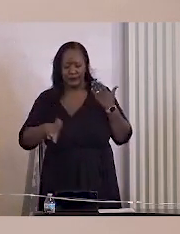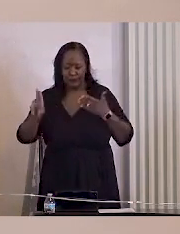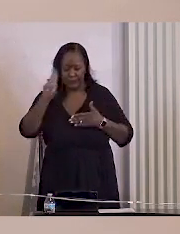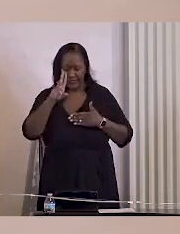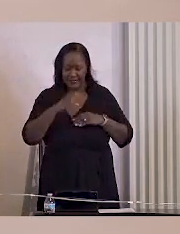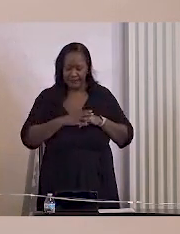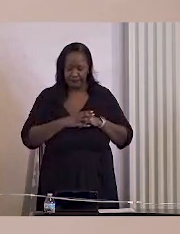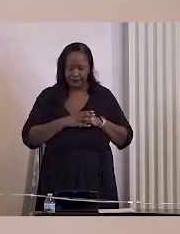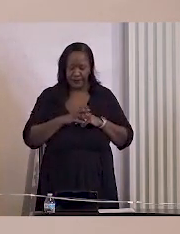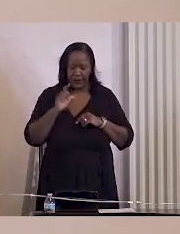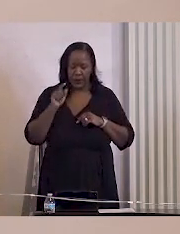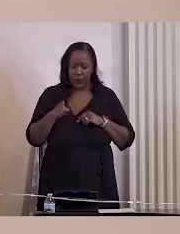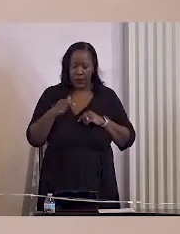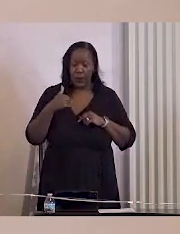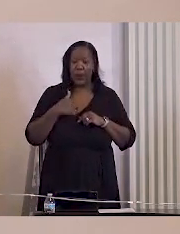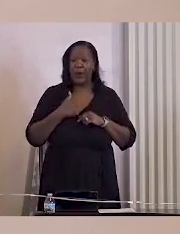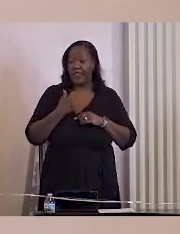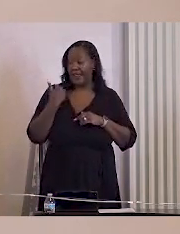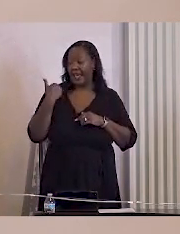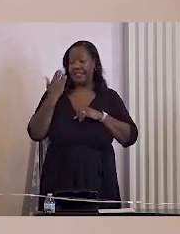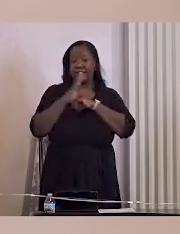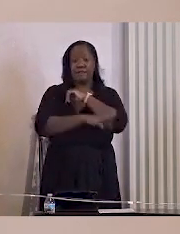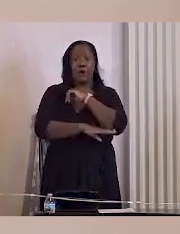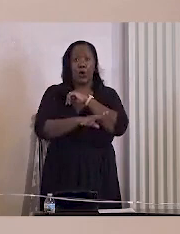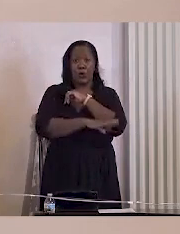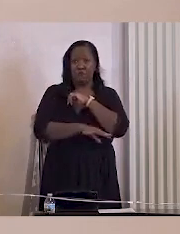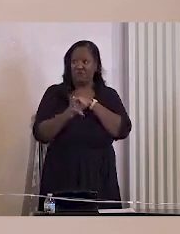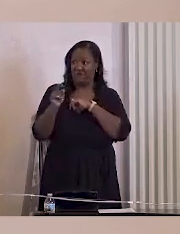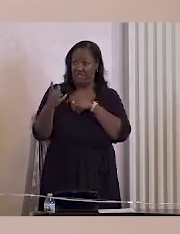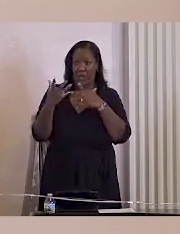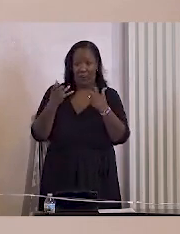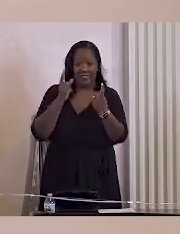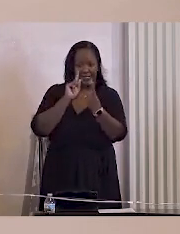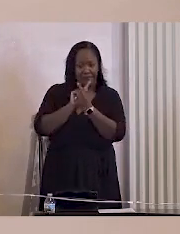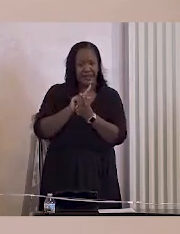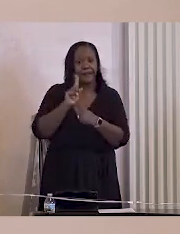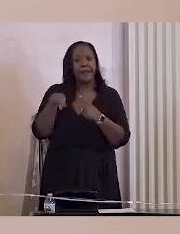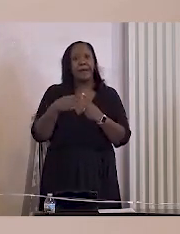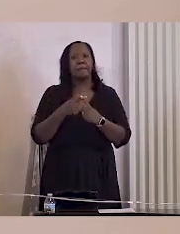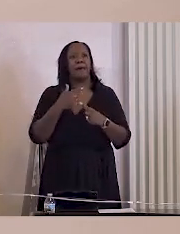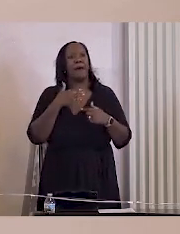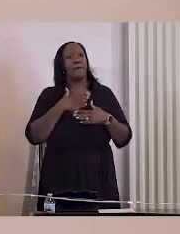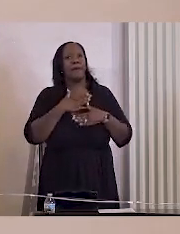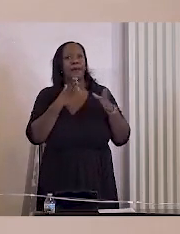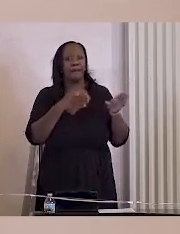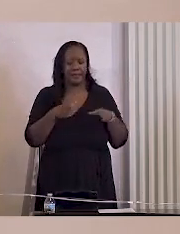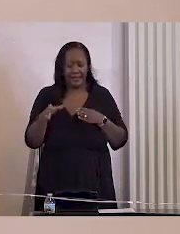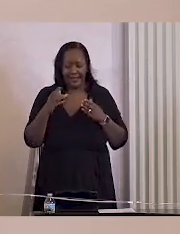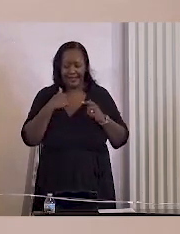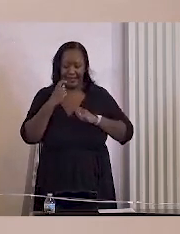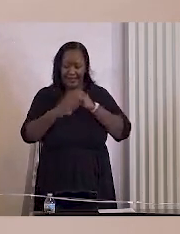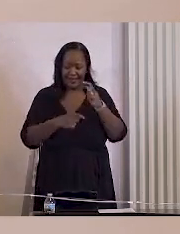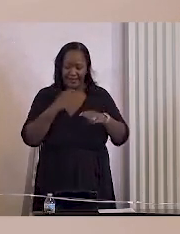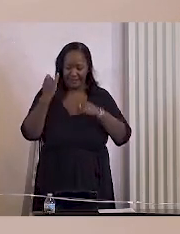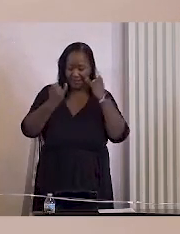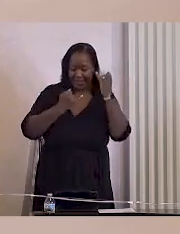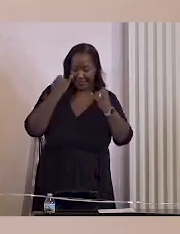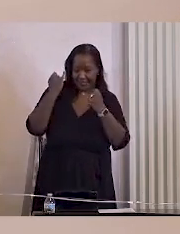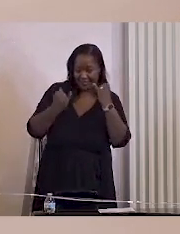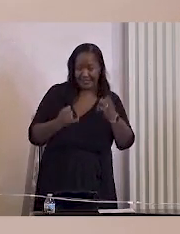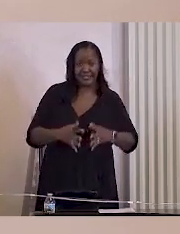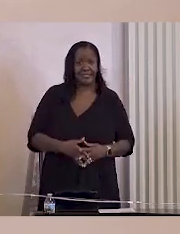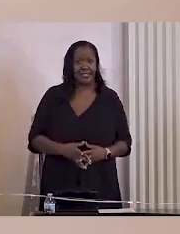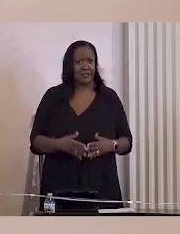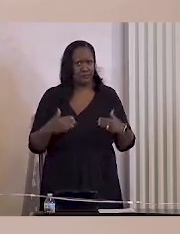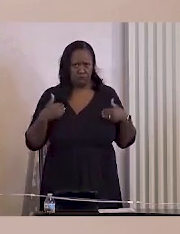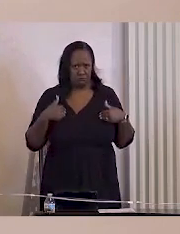and the advancement person were in town last fall, they asked to meet with me about my planning giving ideas. I don't